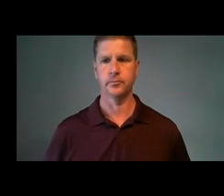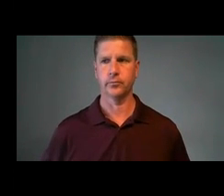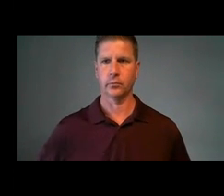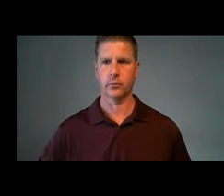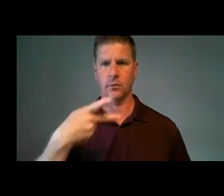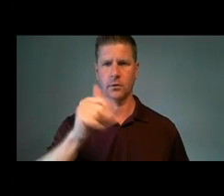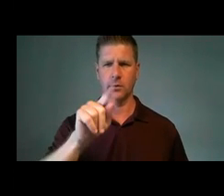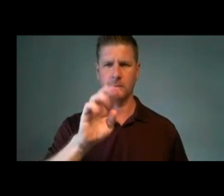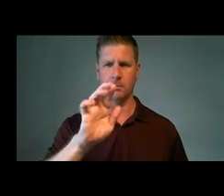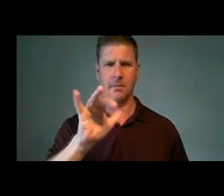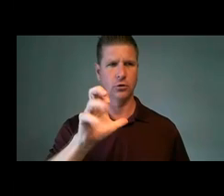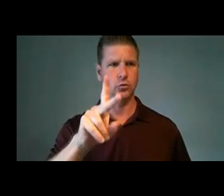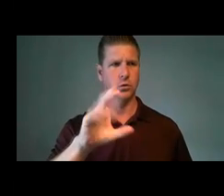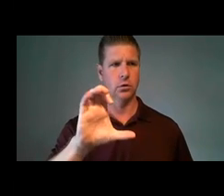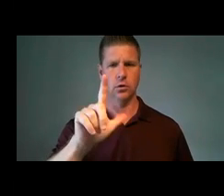Patrick Clark.